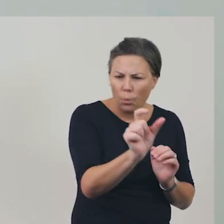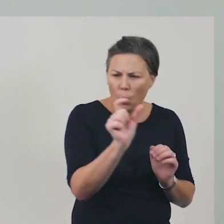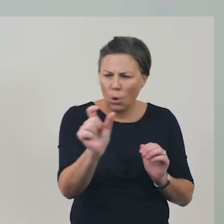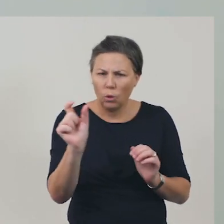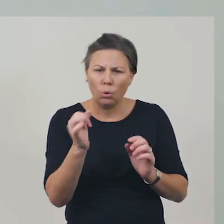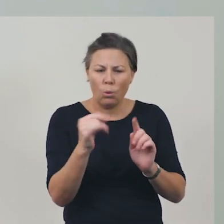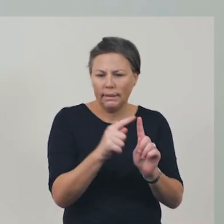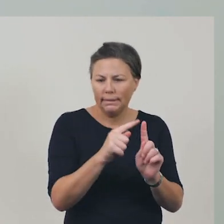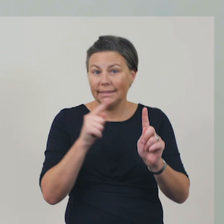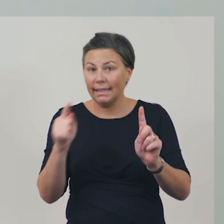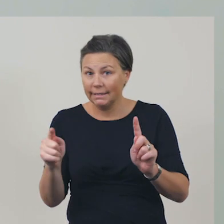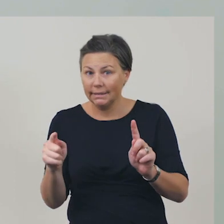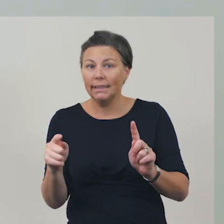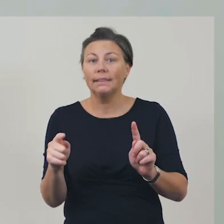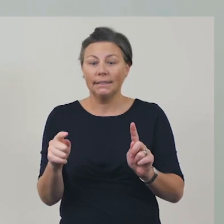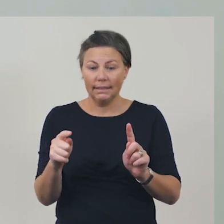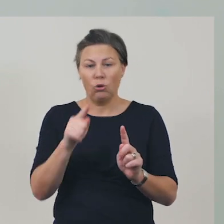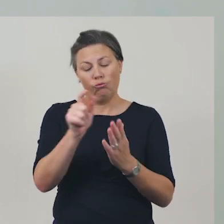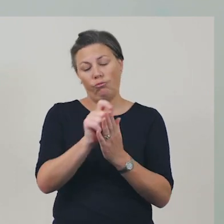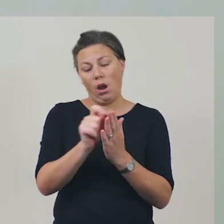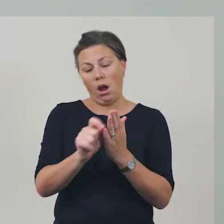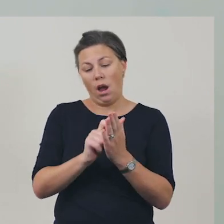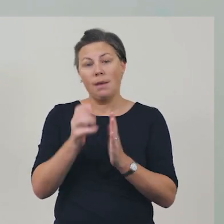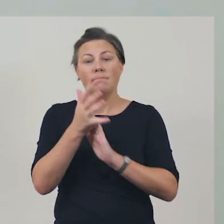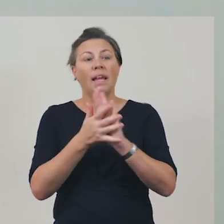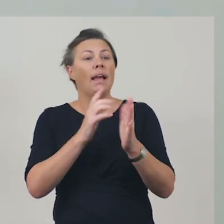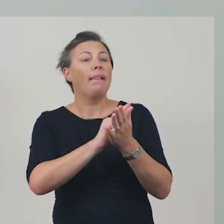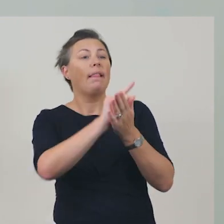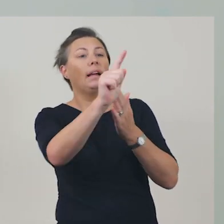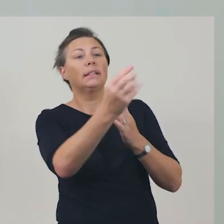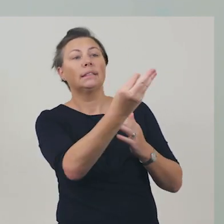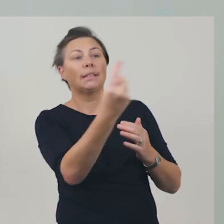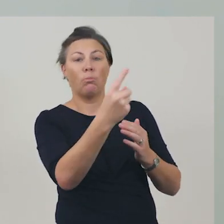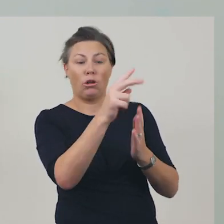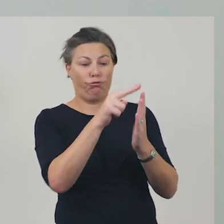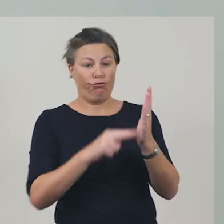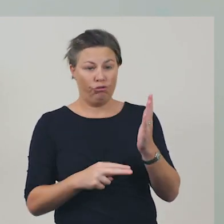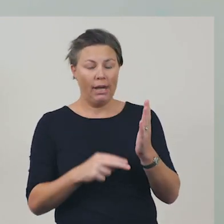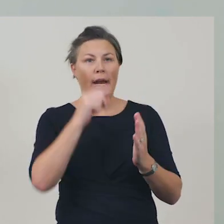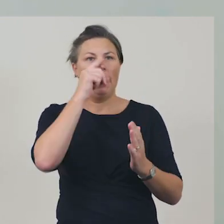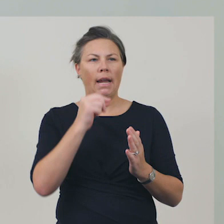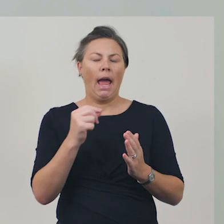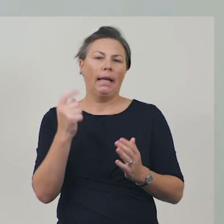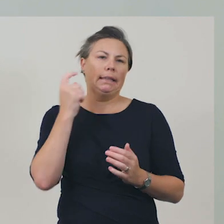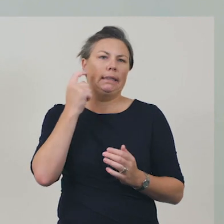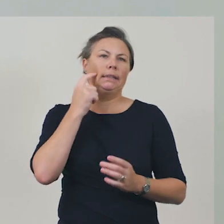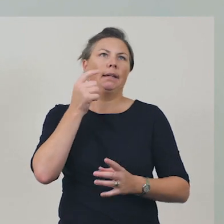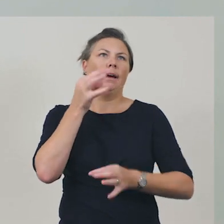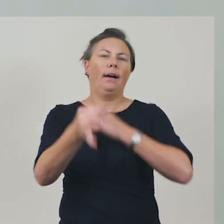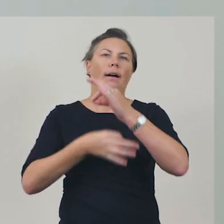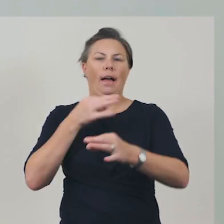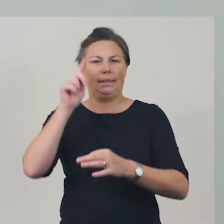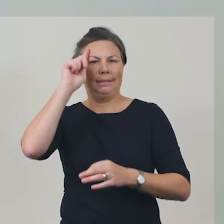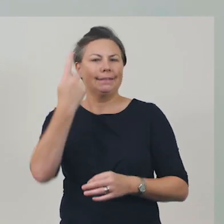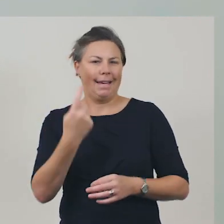could include that would help someone from the future understand your social, historical, and cultural context.